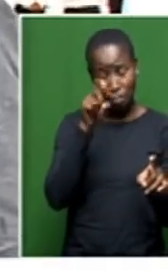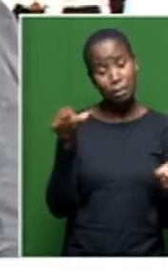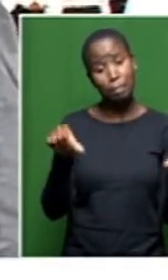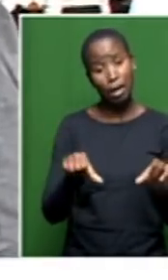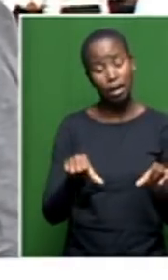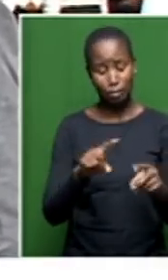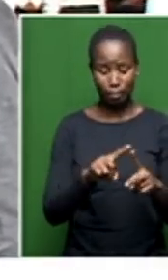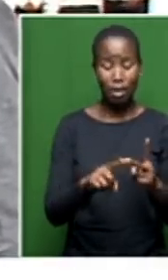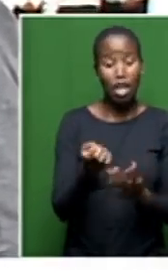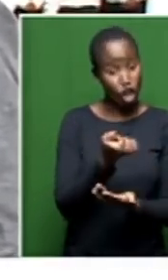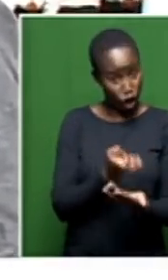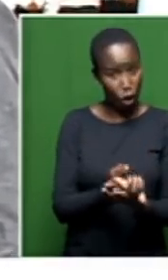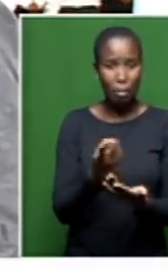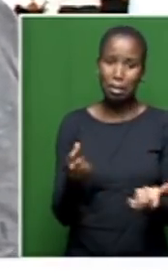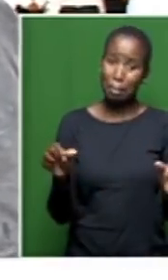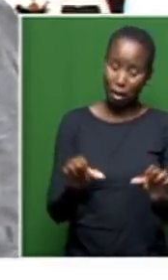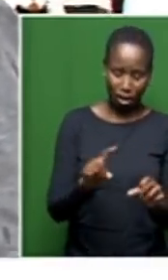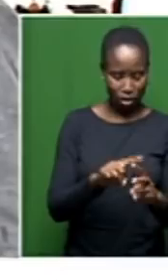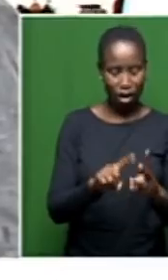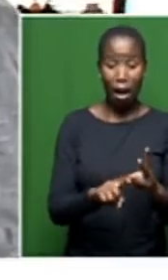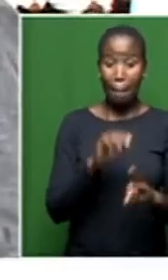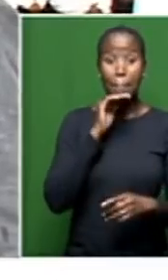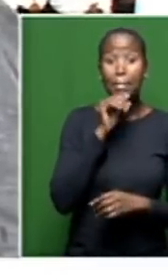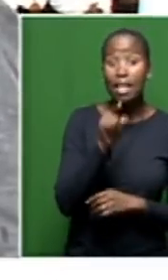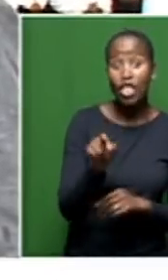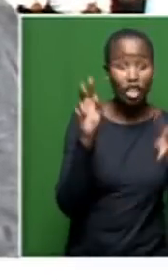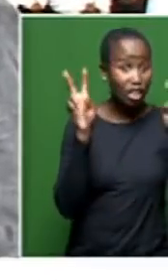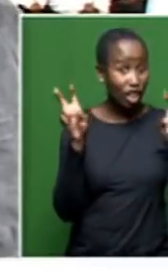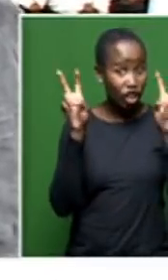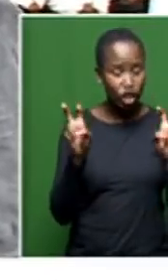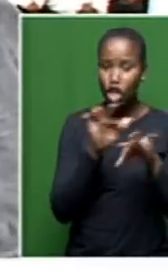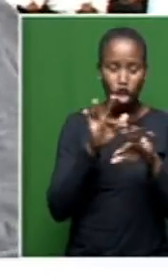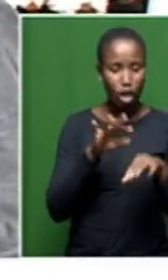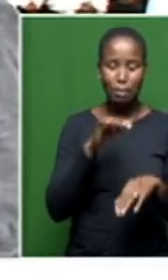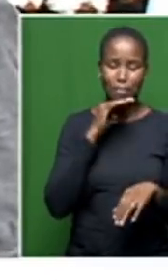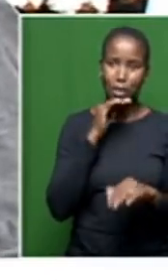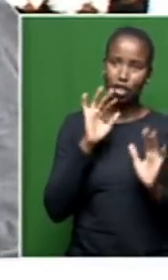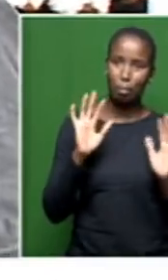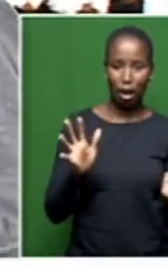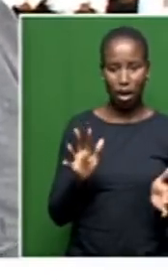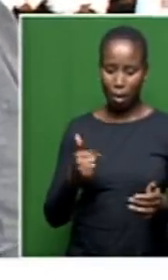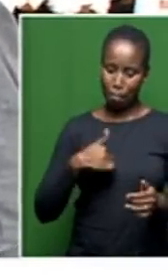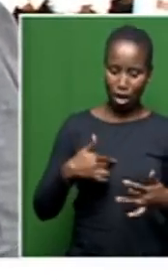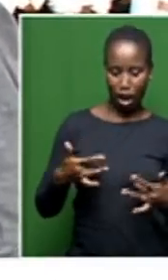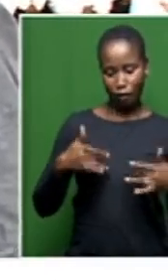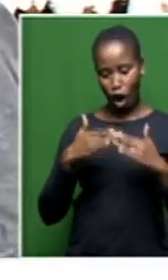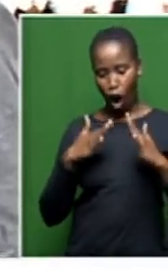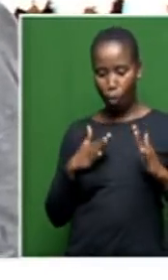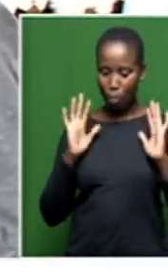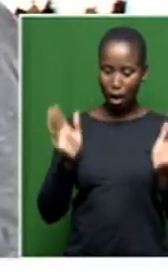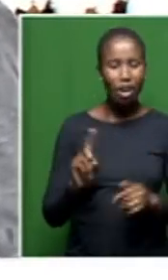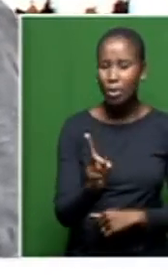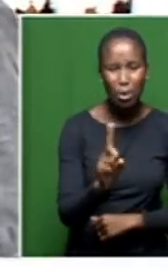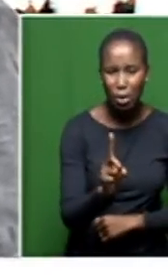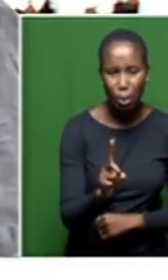economy. The return of the land means every other. It does not only mean the ground that we live on. It does not only